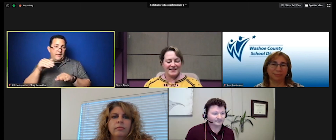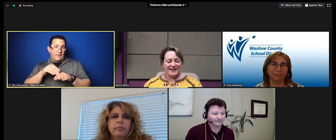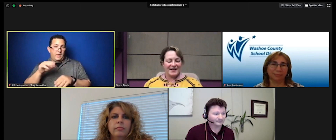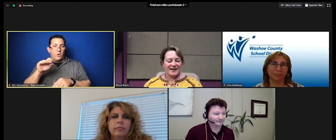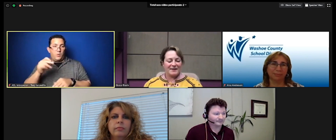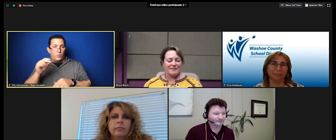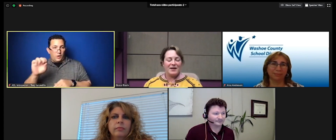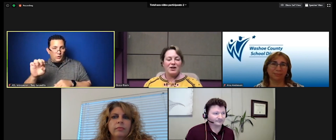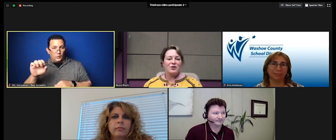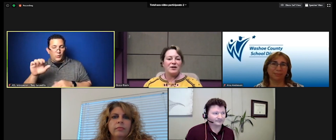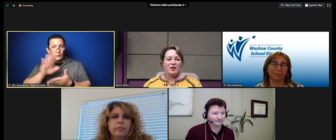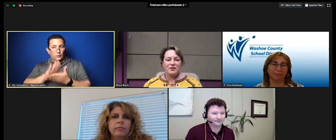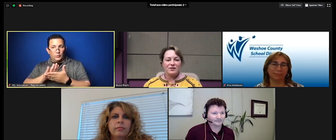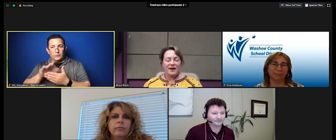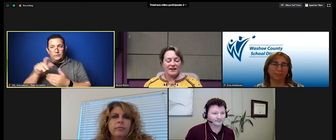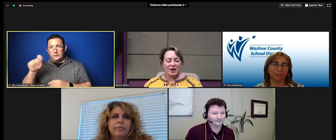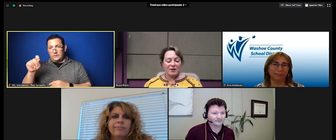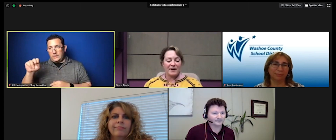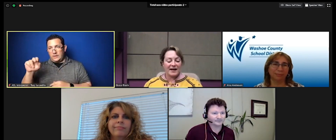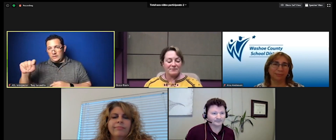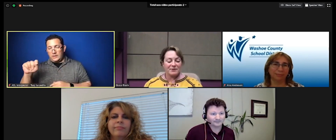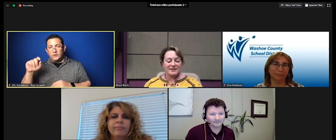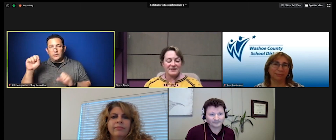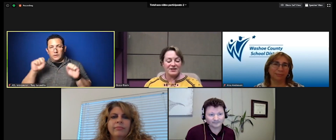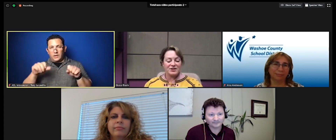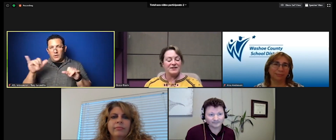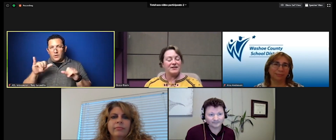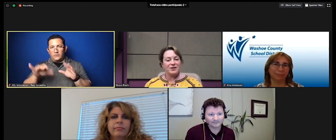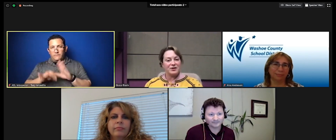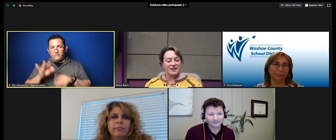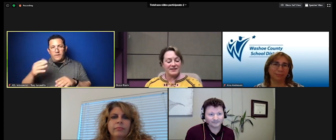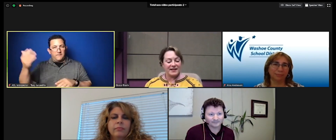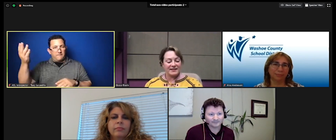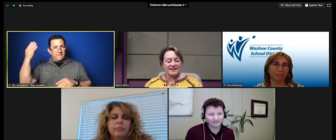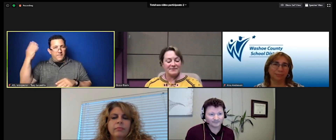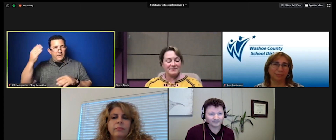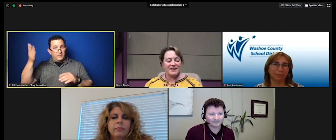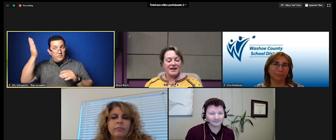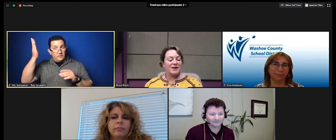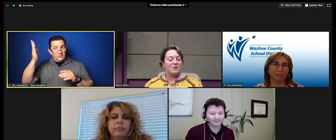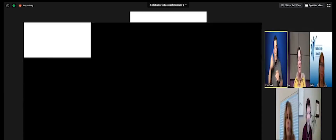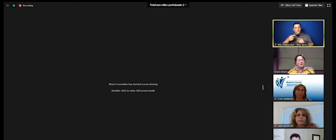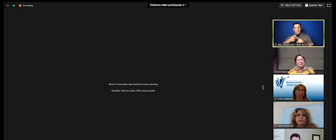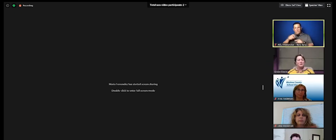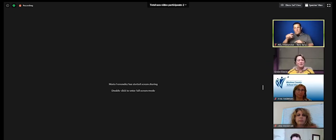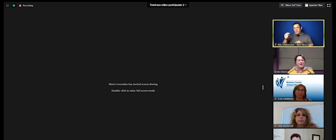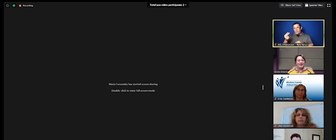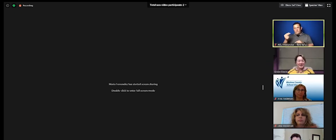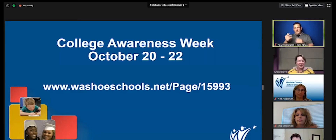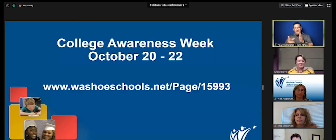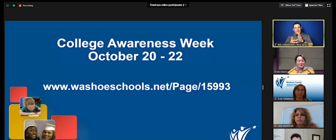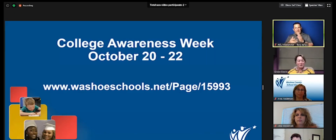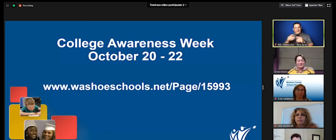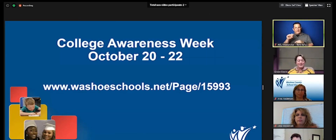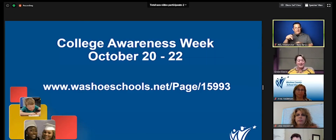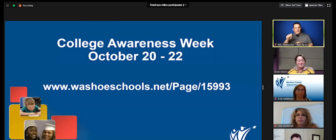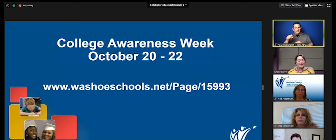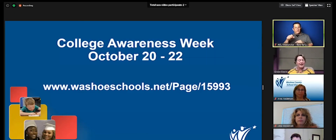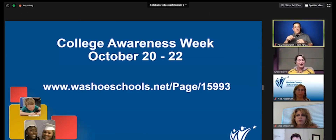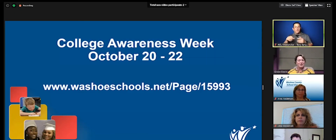parentuniversity@washoschools.net. You can also find our past presentations of Thursday Tech Tips at